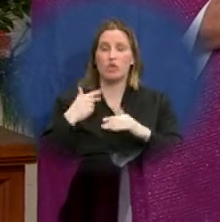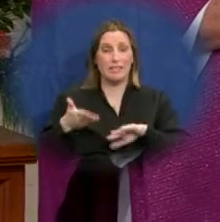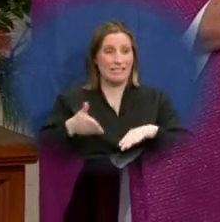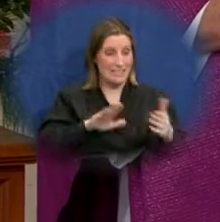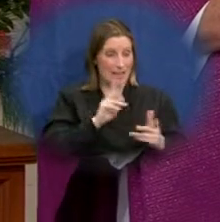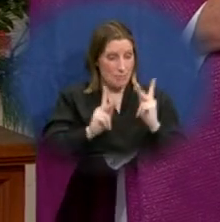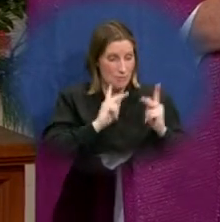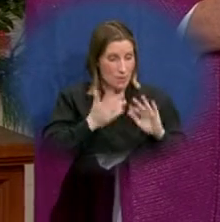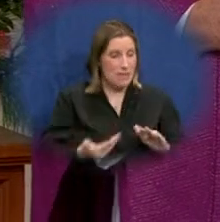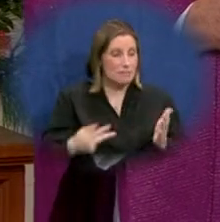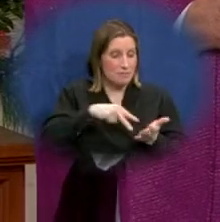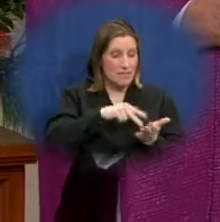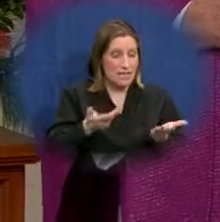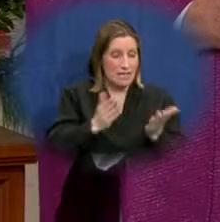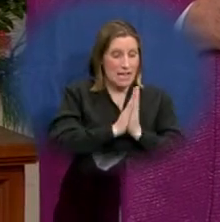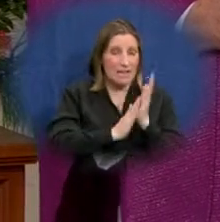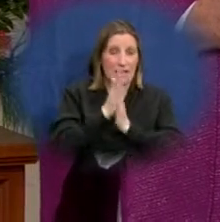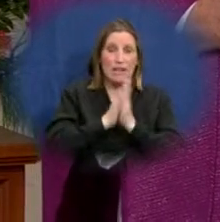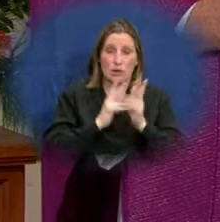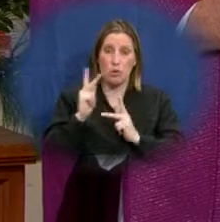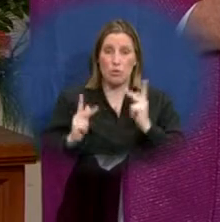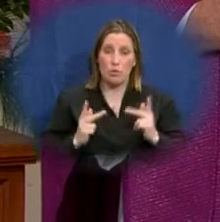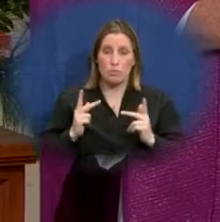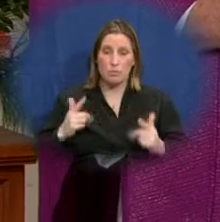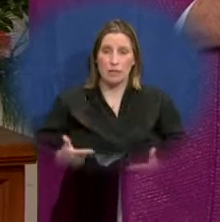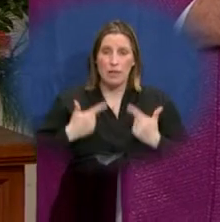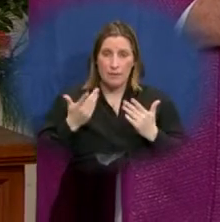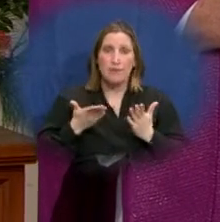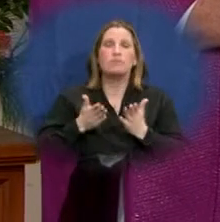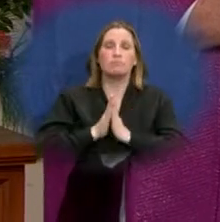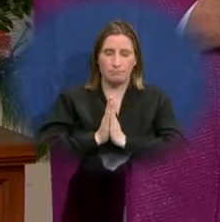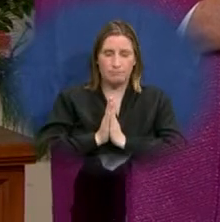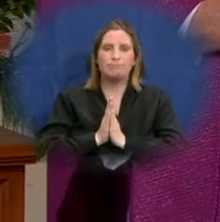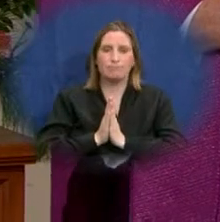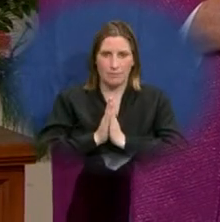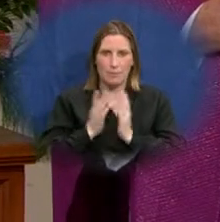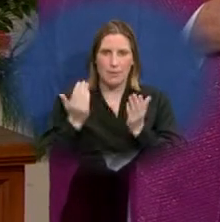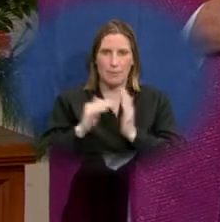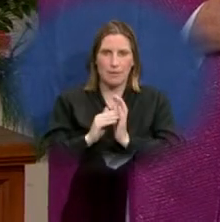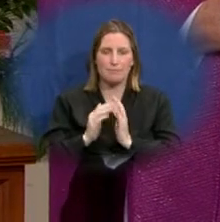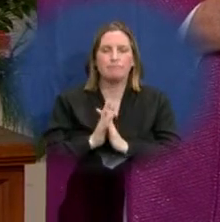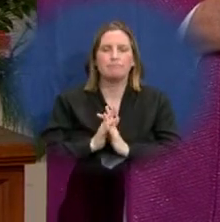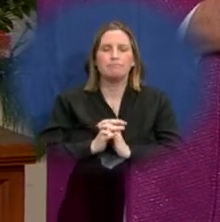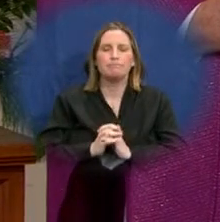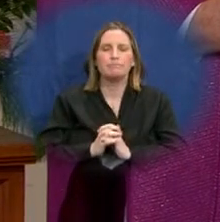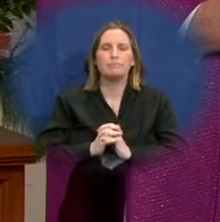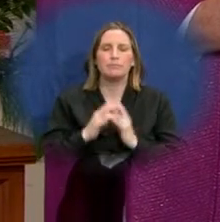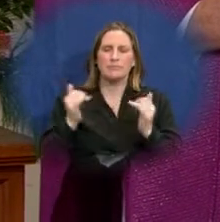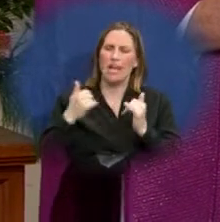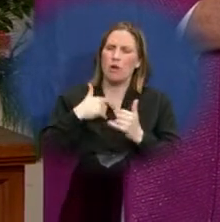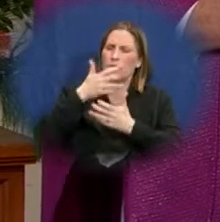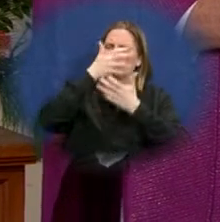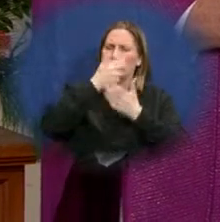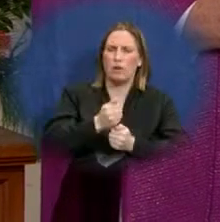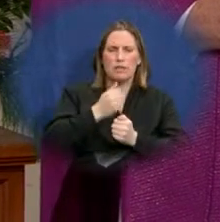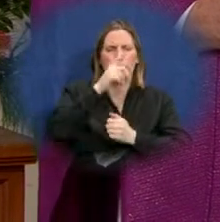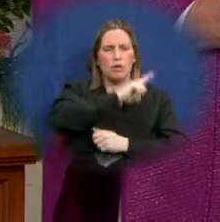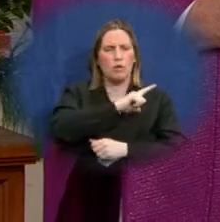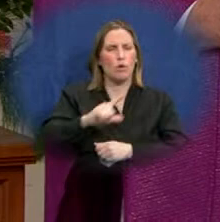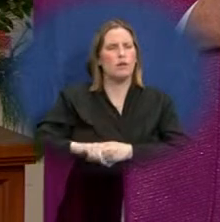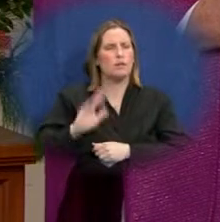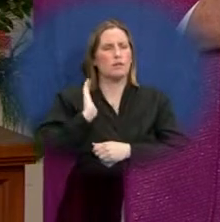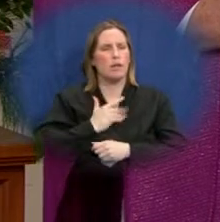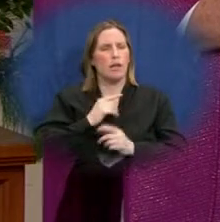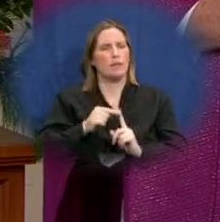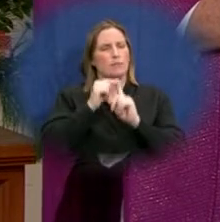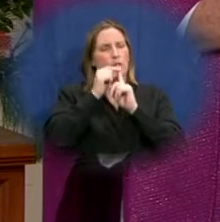dead and the life of the world to come. Amen. In that same faith, let us entrust to the Lord now our special prayers